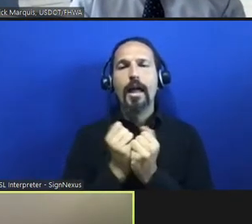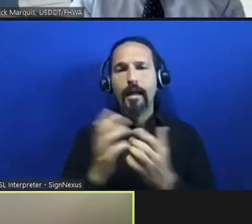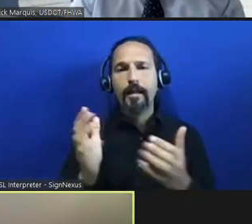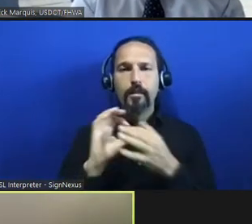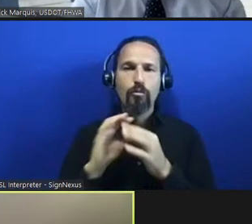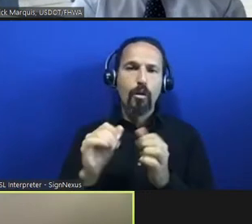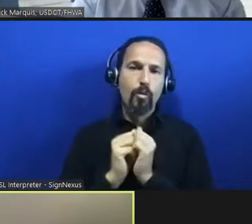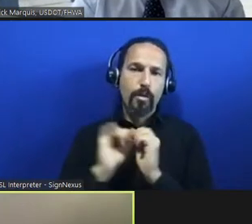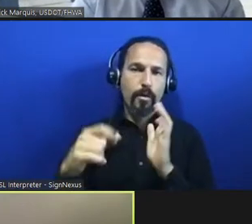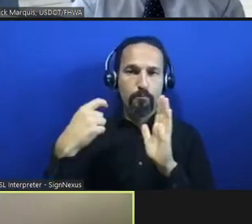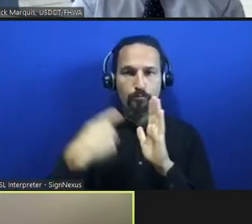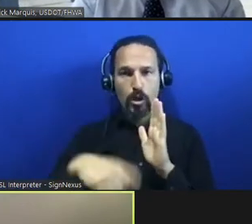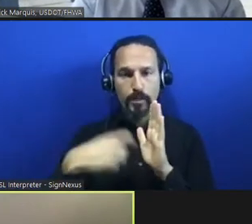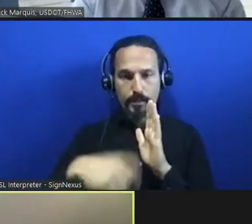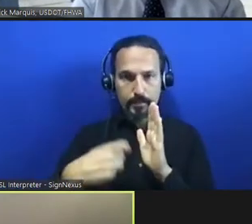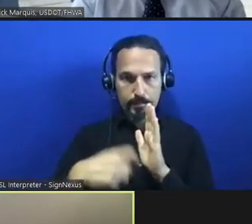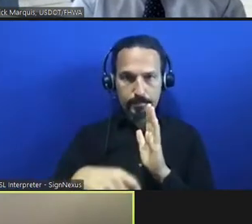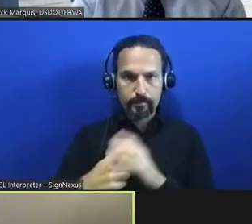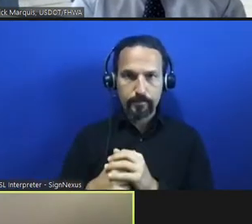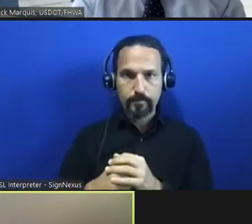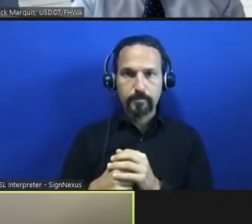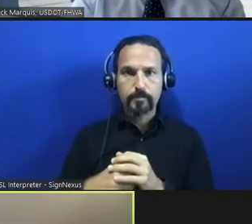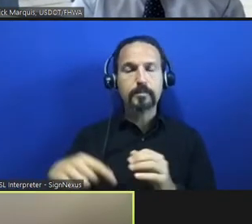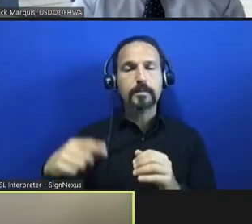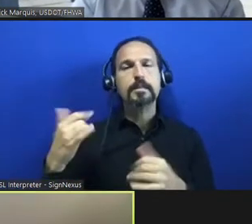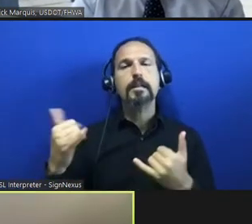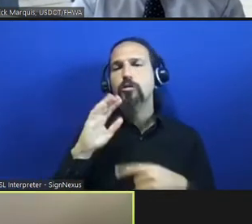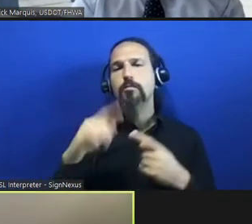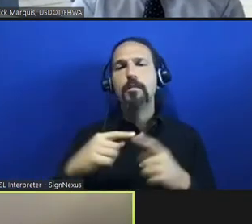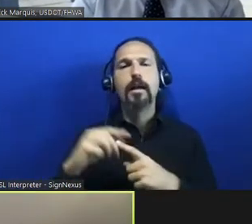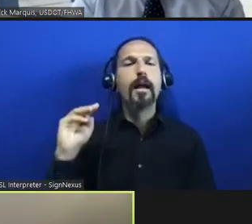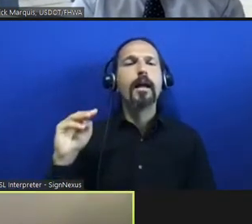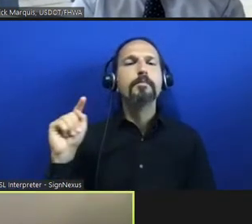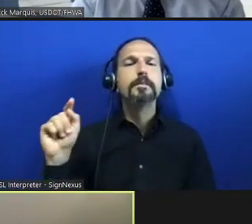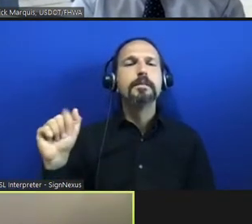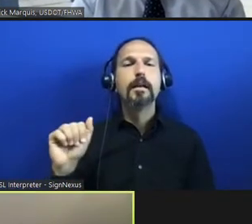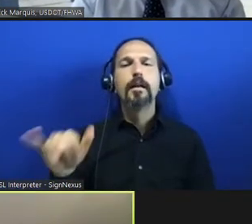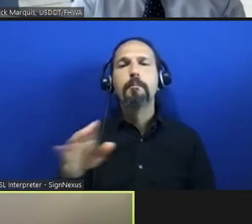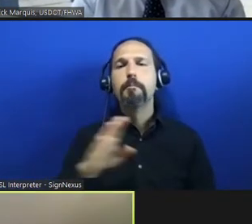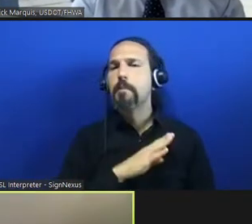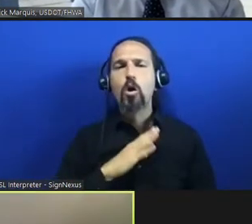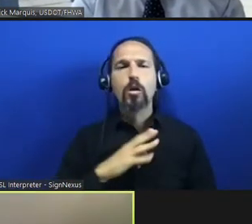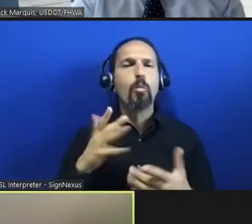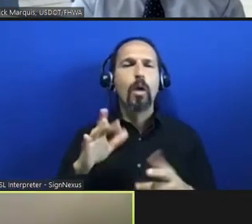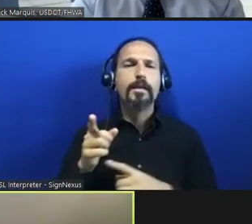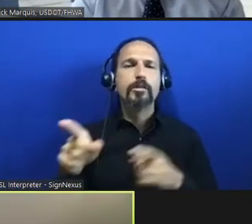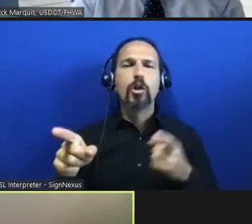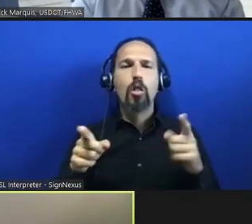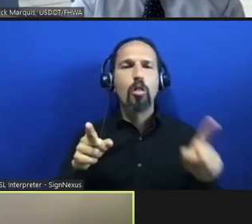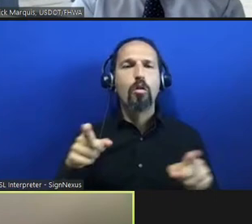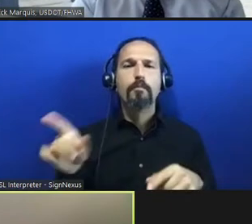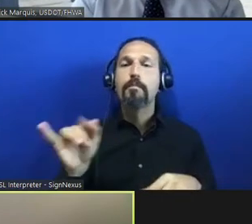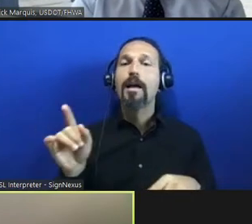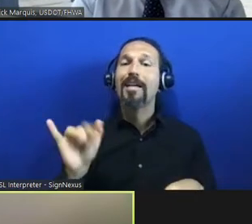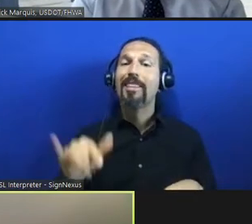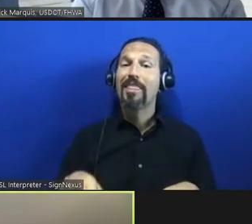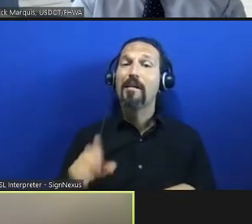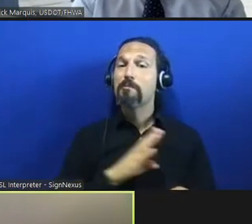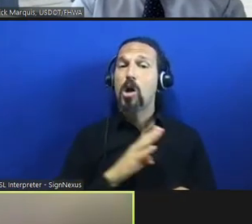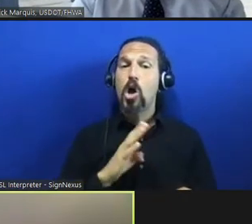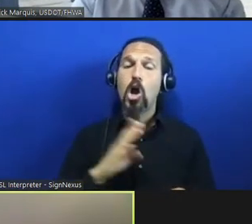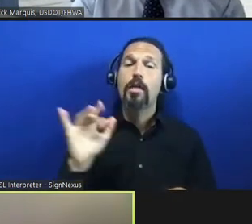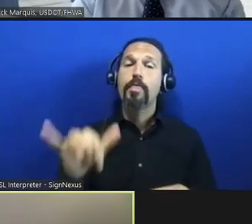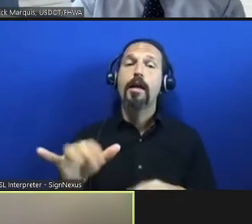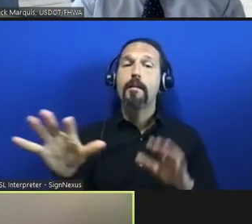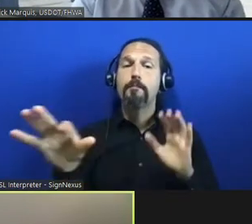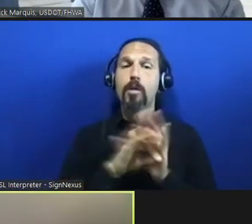with pricing you know we're talking about this MTA board and I don't mean to insult anyone but this MTA board is appointed